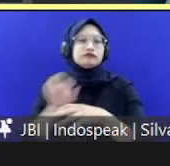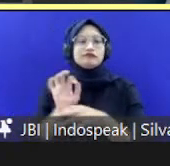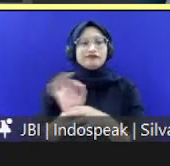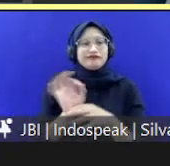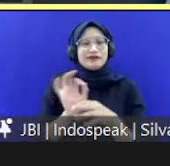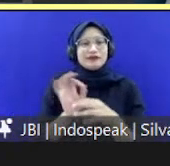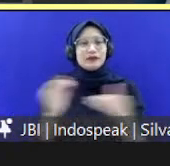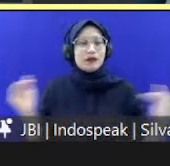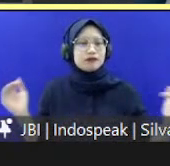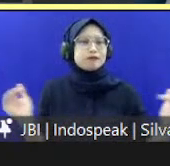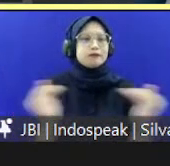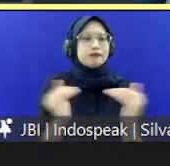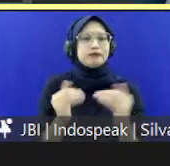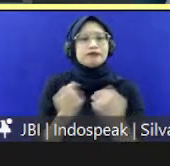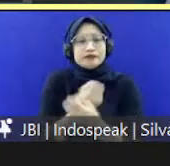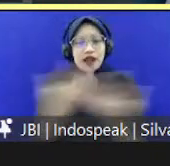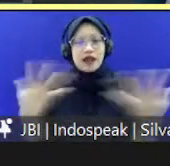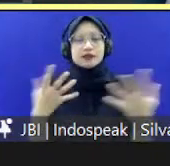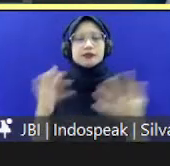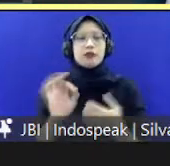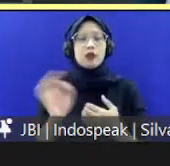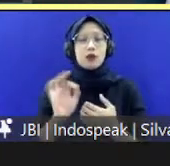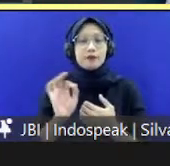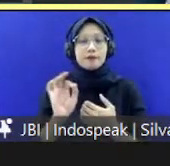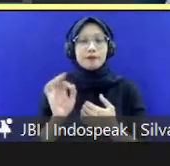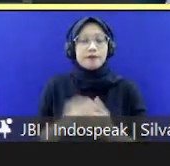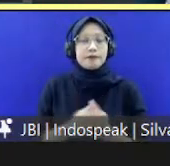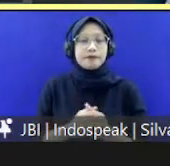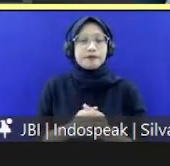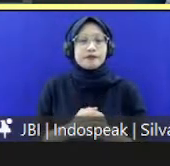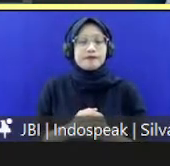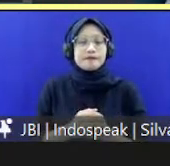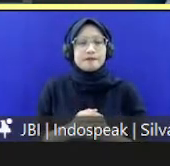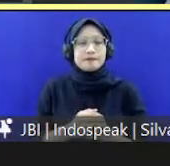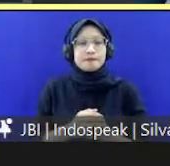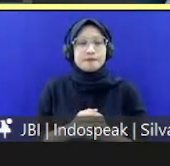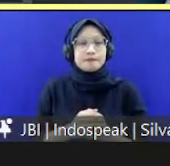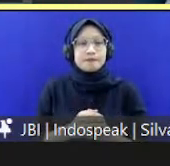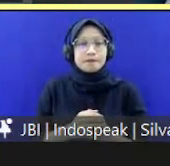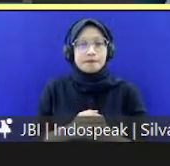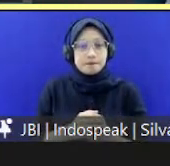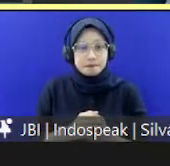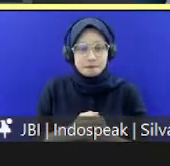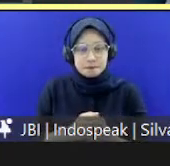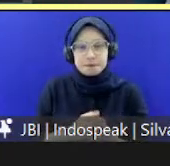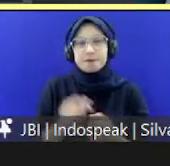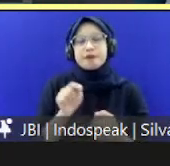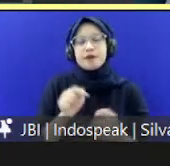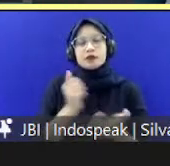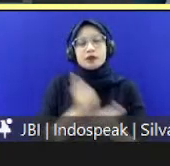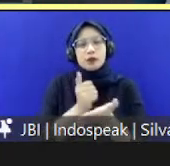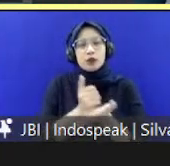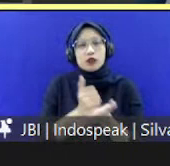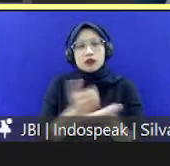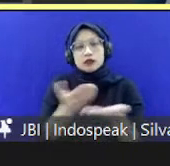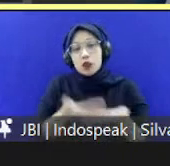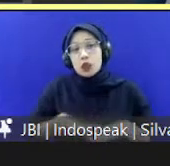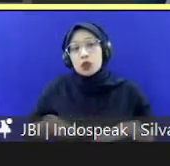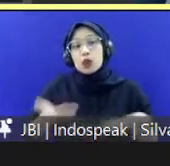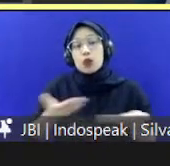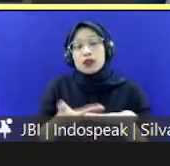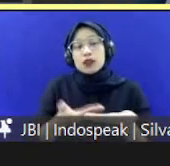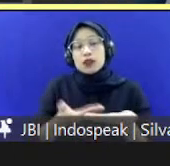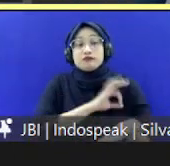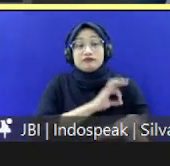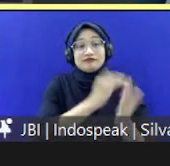really clear, yeah. And this is also discouraging the foreign doctors to